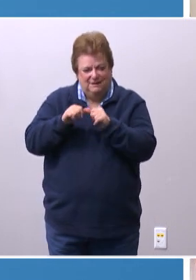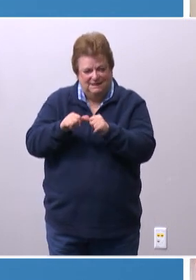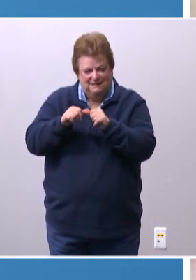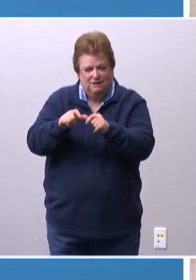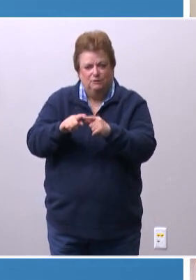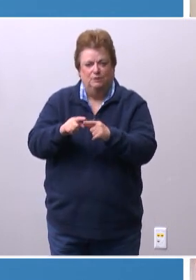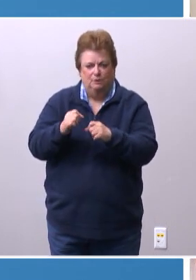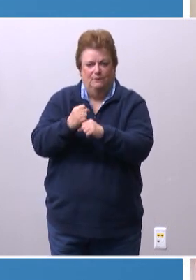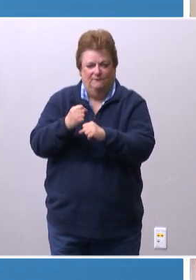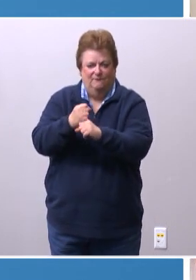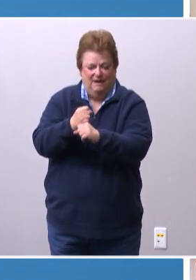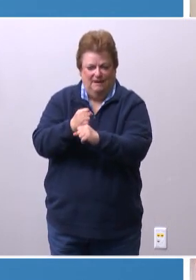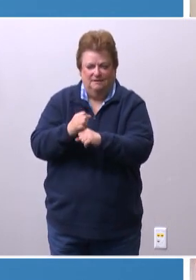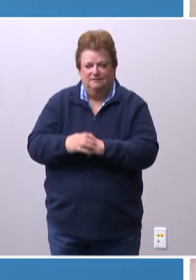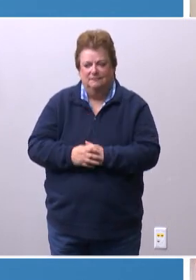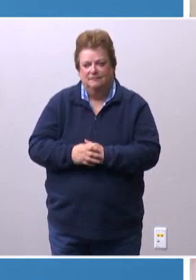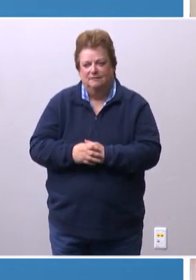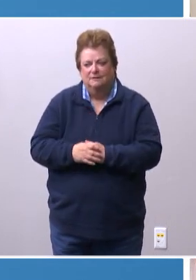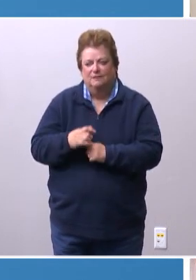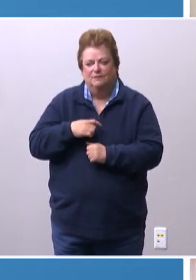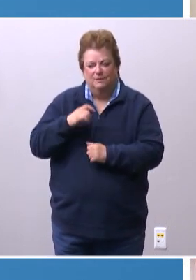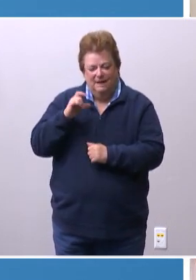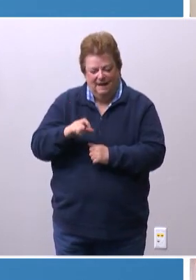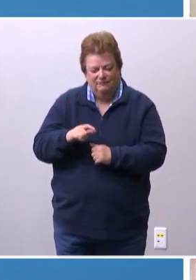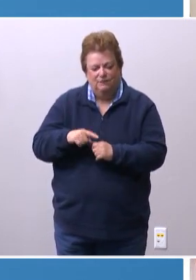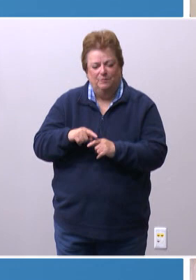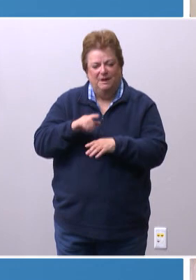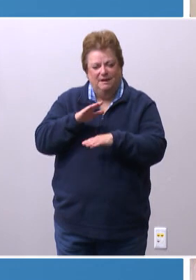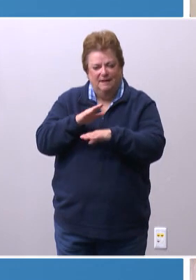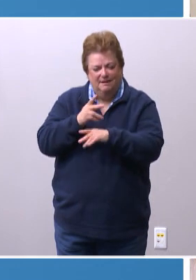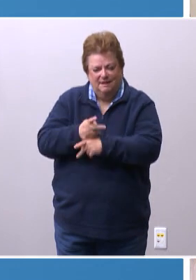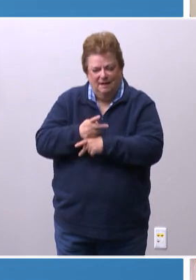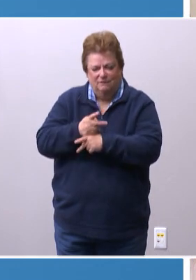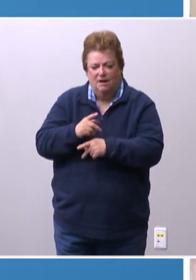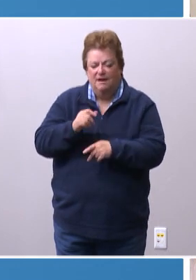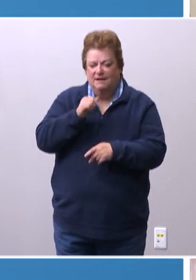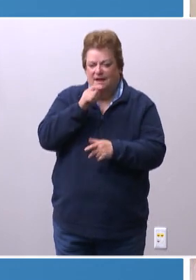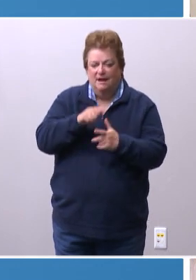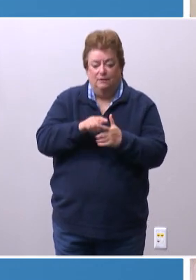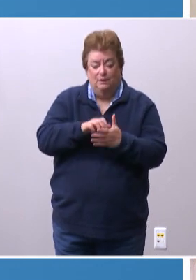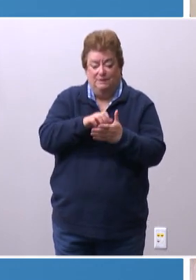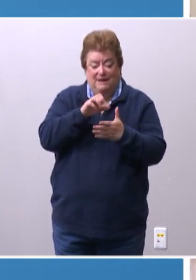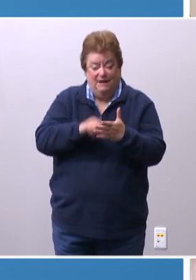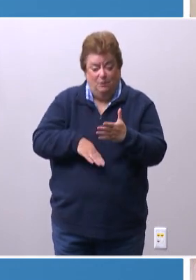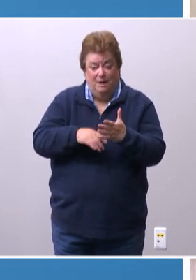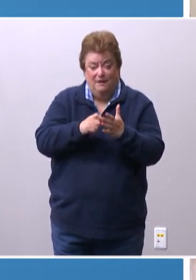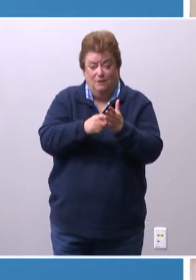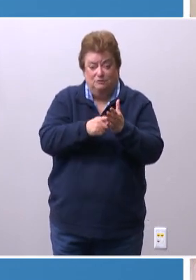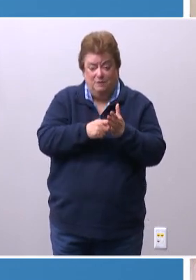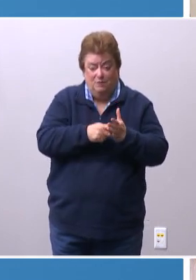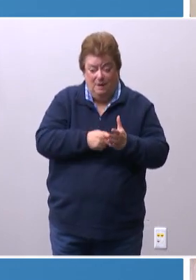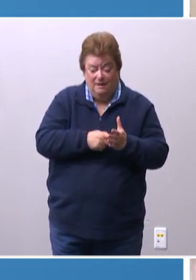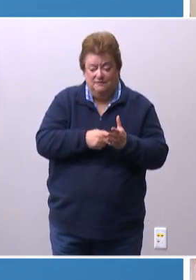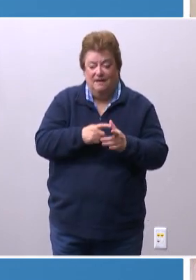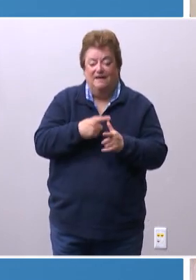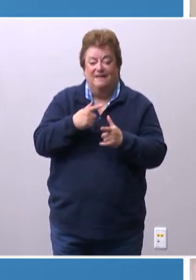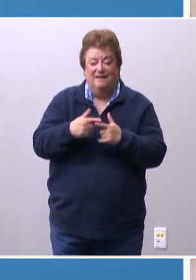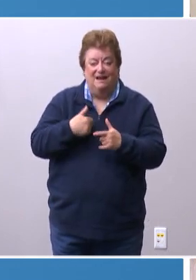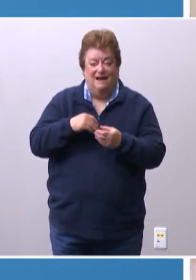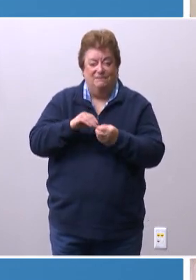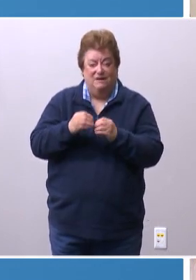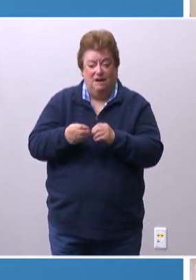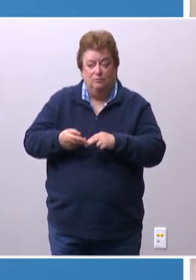Delta variant. We must exercise caution and not remove measures too soon, only to have our numbers reverse